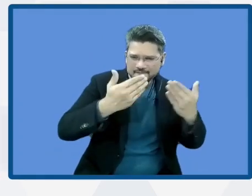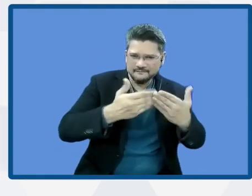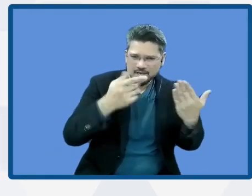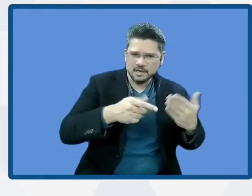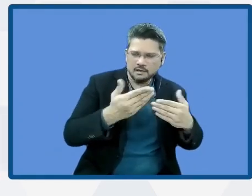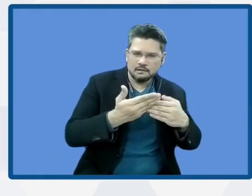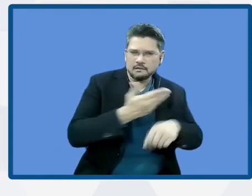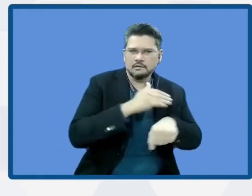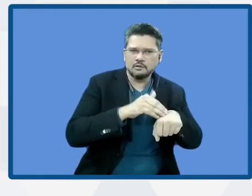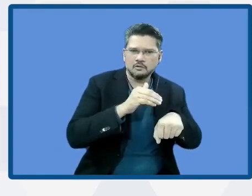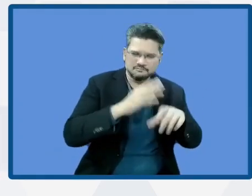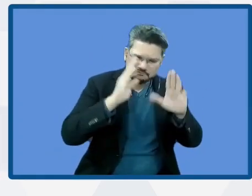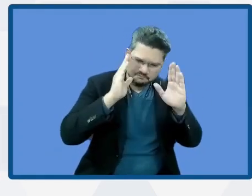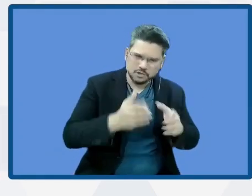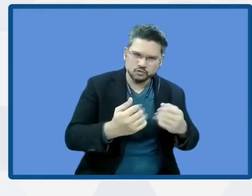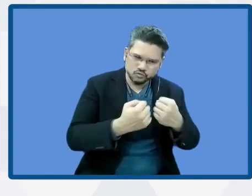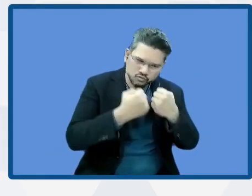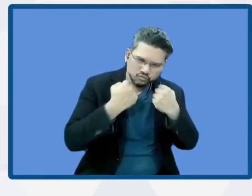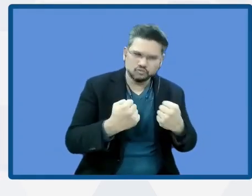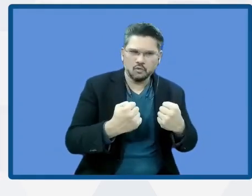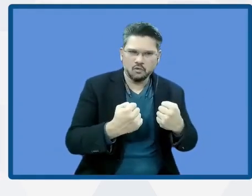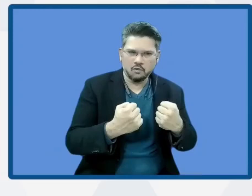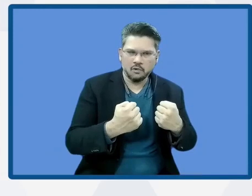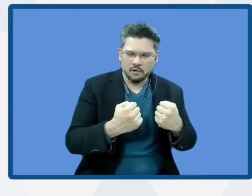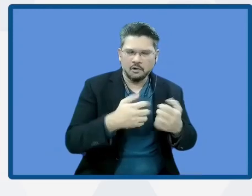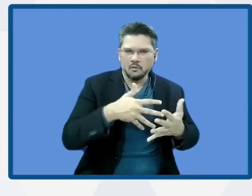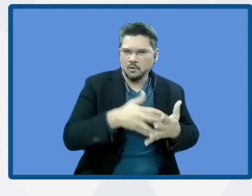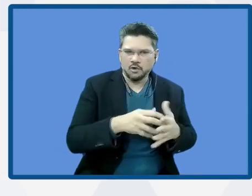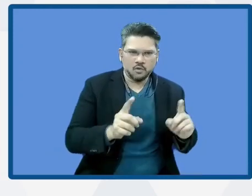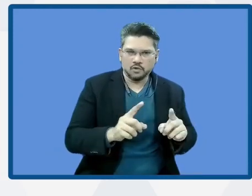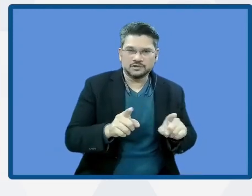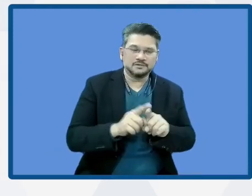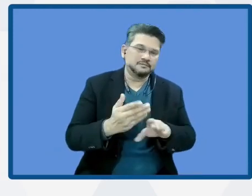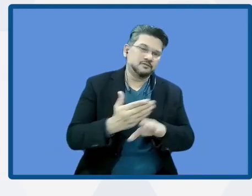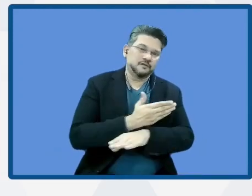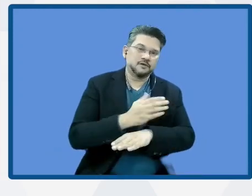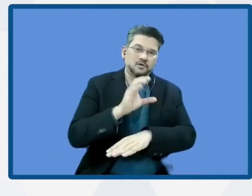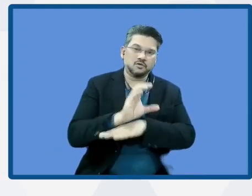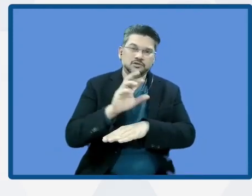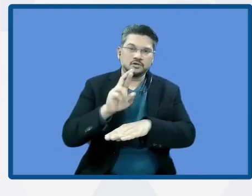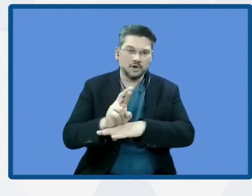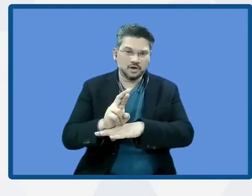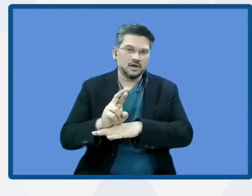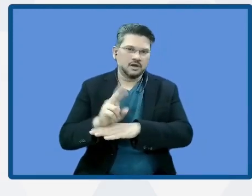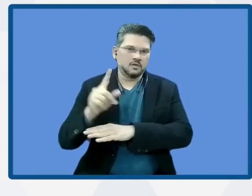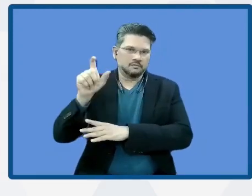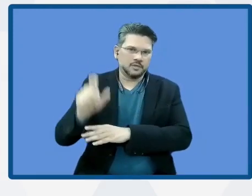for example, this doctor in Costa Rica was presenting earlier. We need to be able to empower